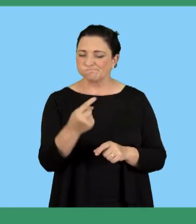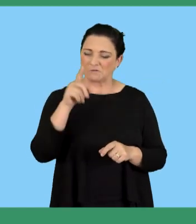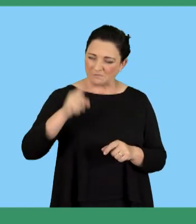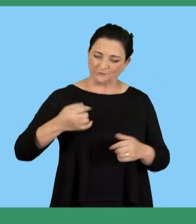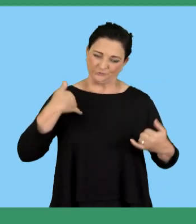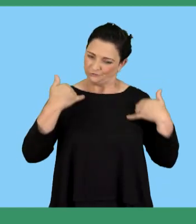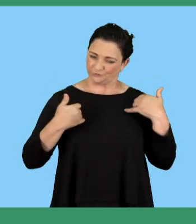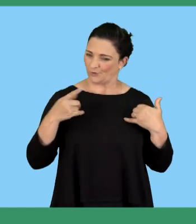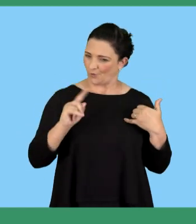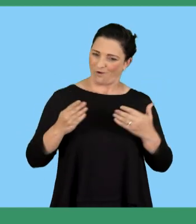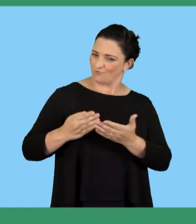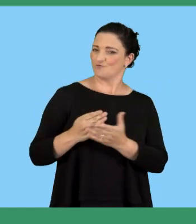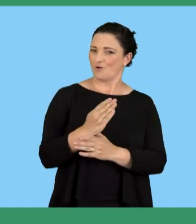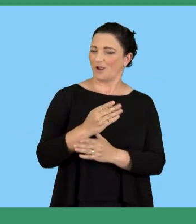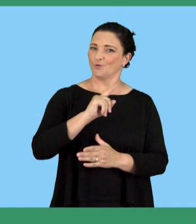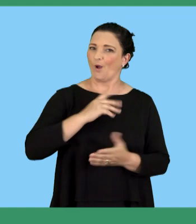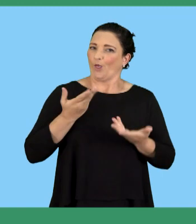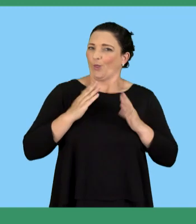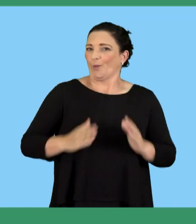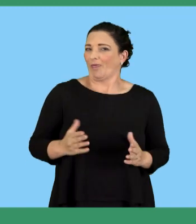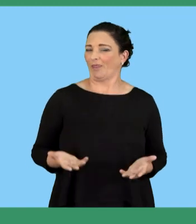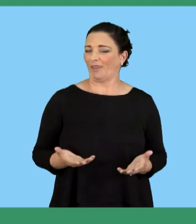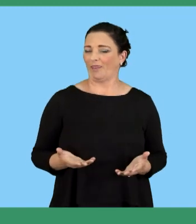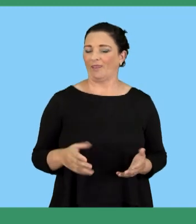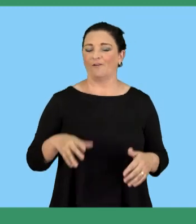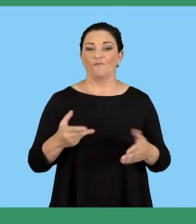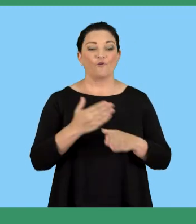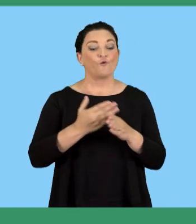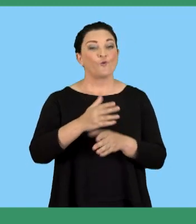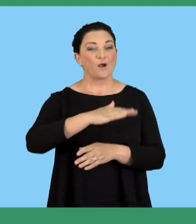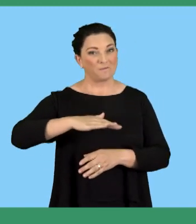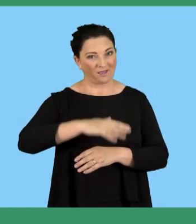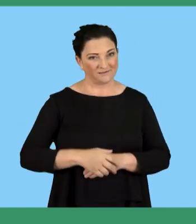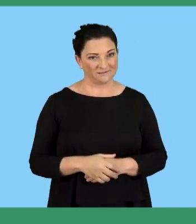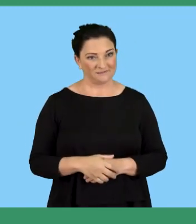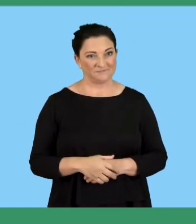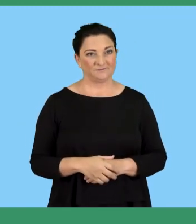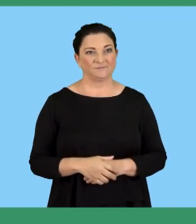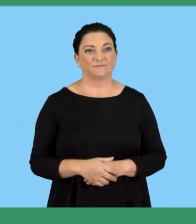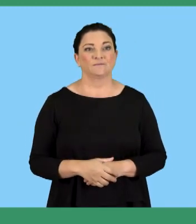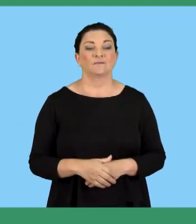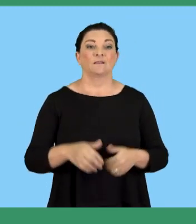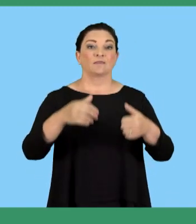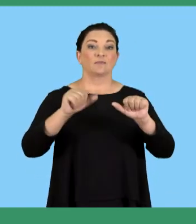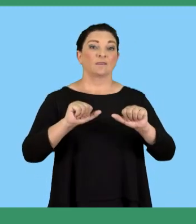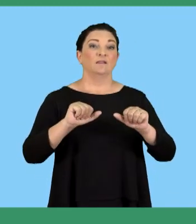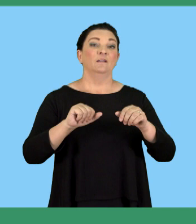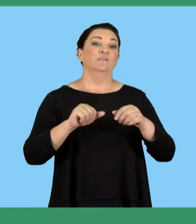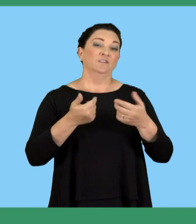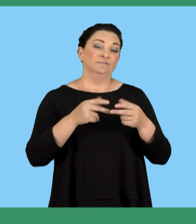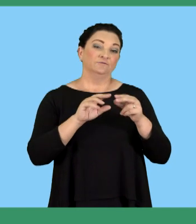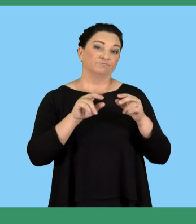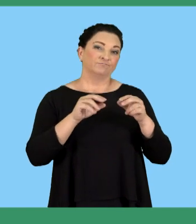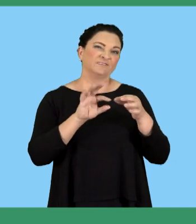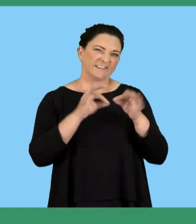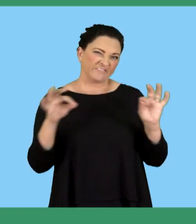must enjoy by the mere fact that they are humans, especially in the workplace. Then we'll also look into another